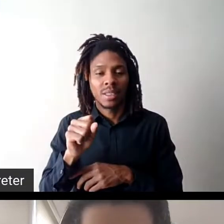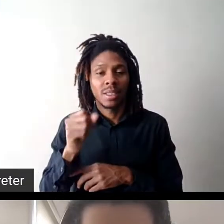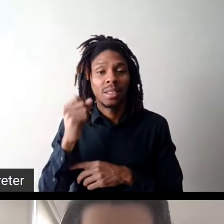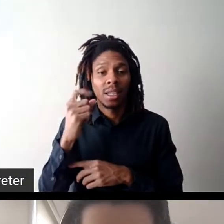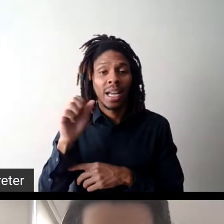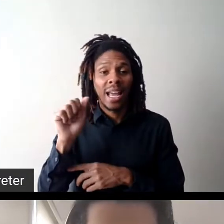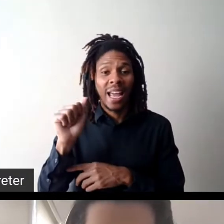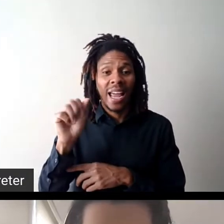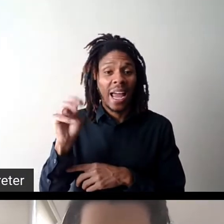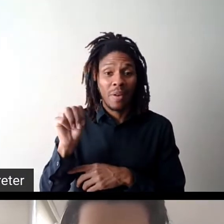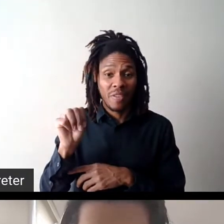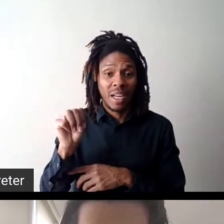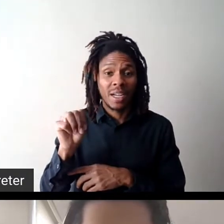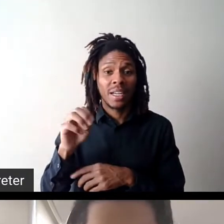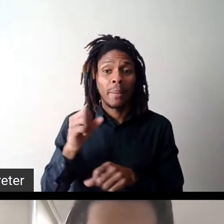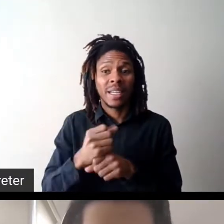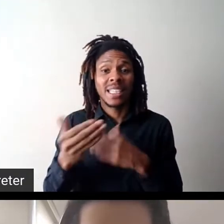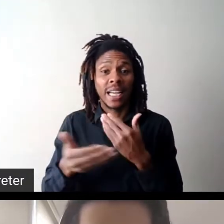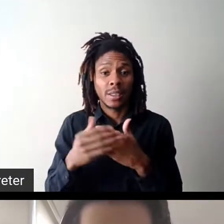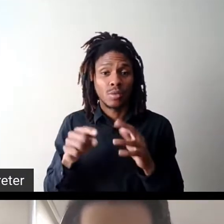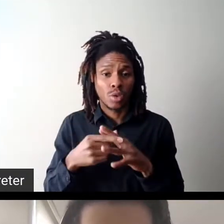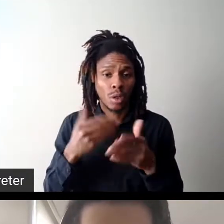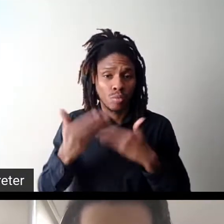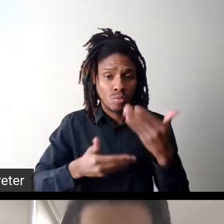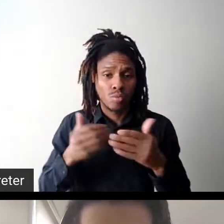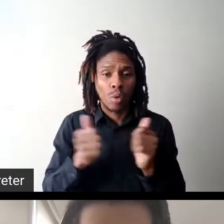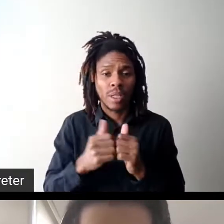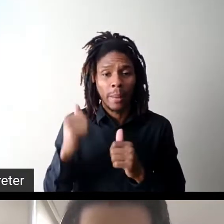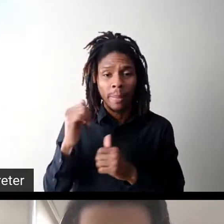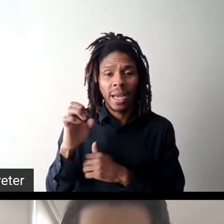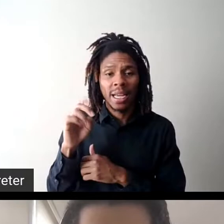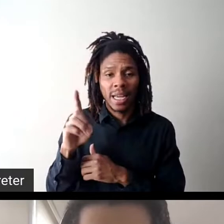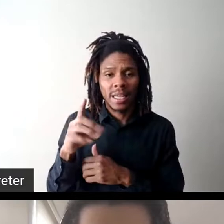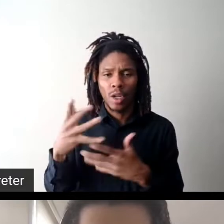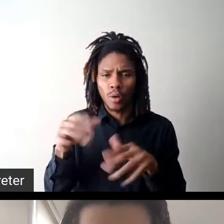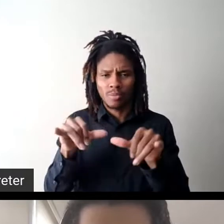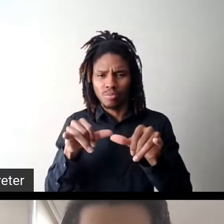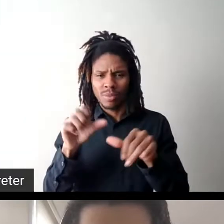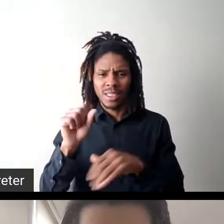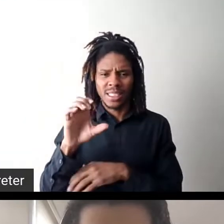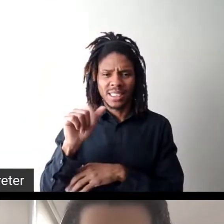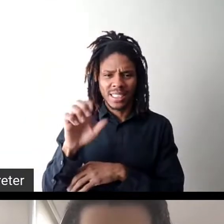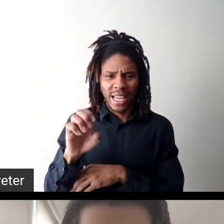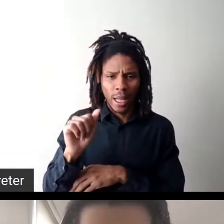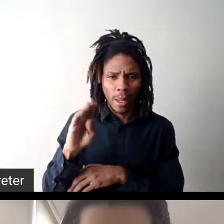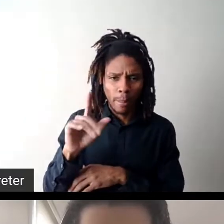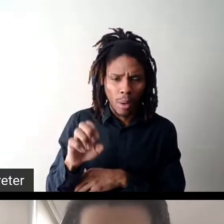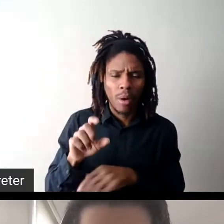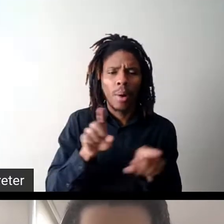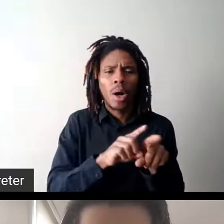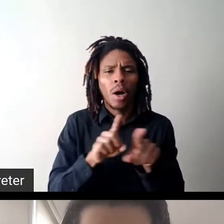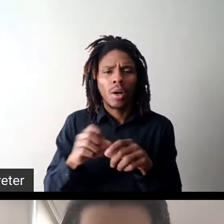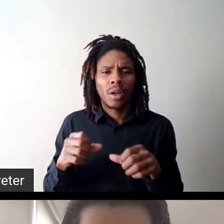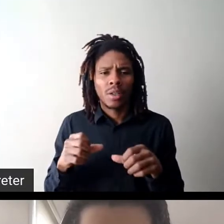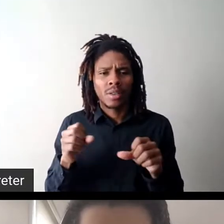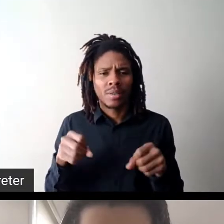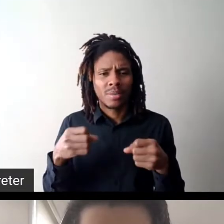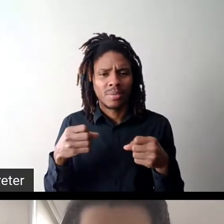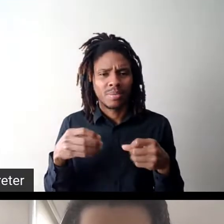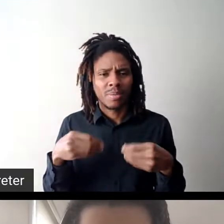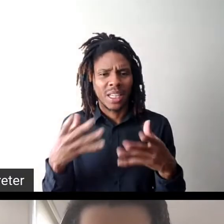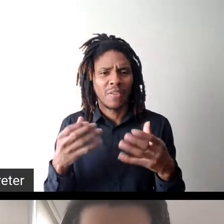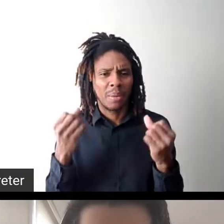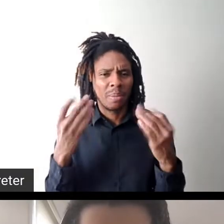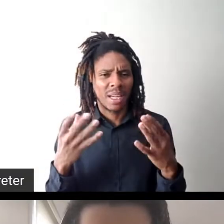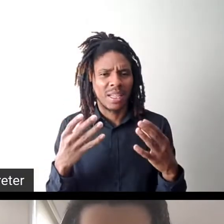only makes it easy to get started with a backend that is really, really scalable, but also we give you many extensibility features that